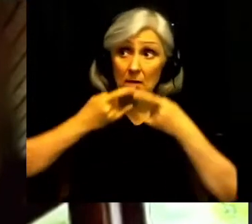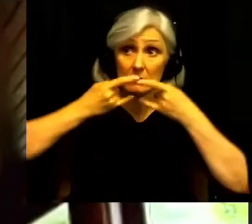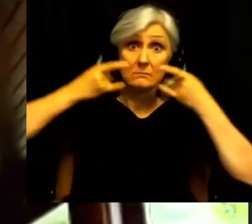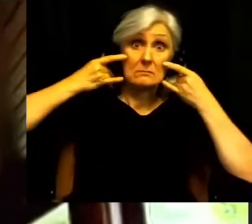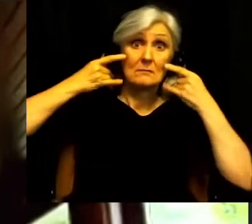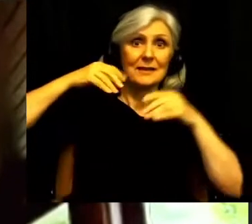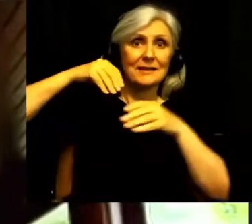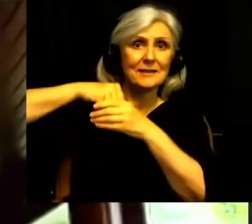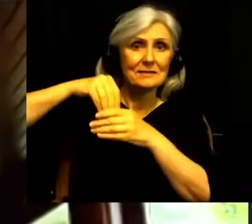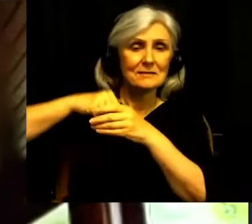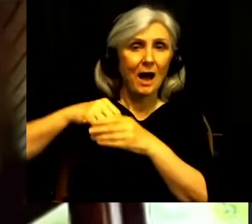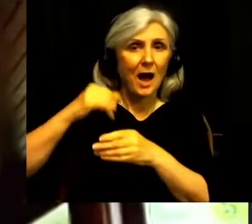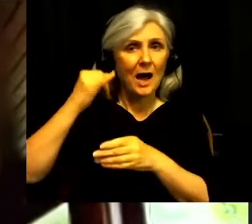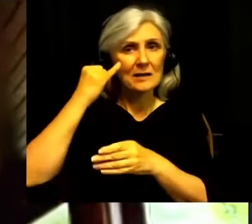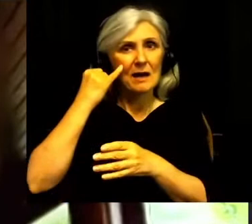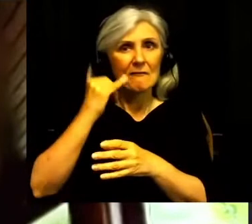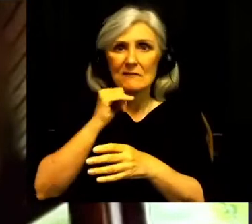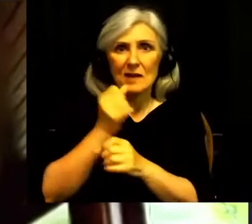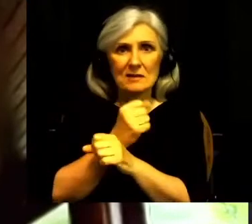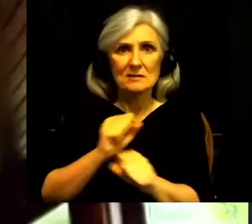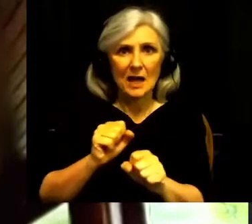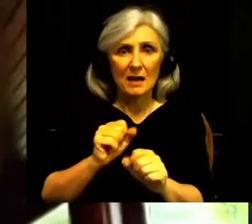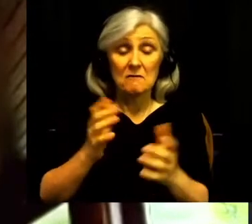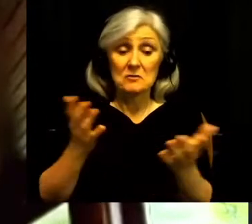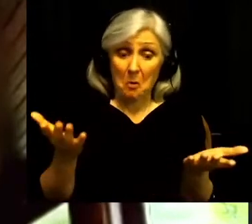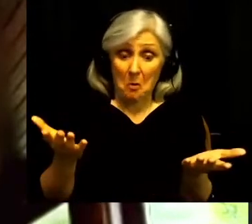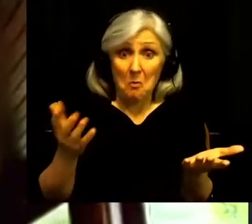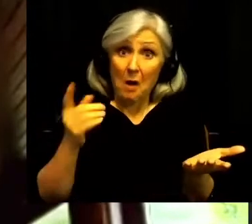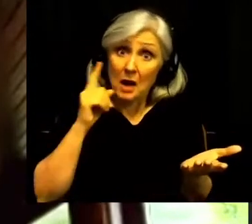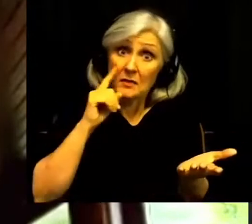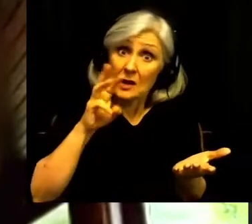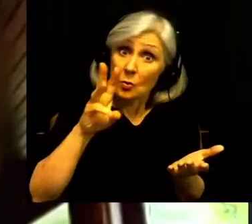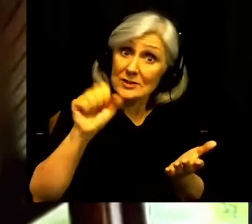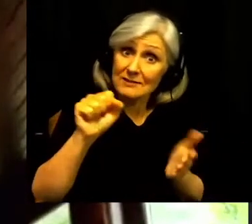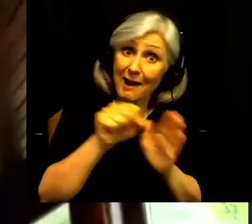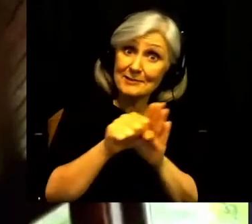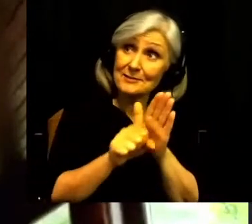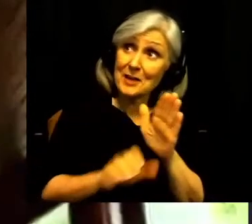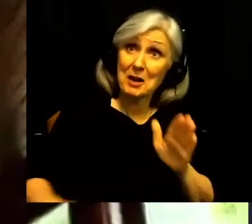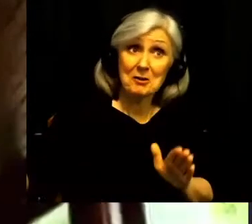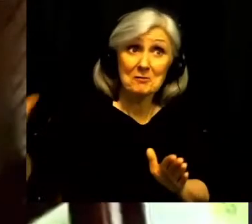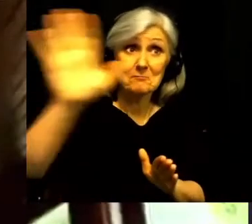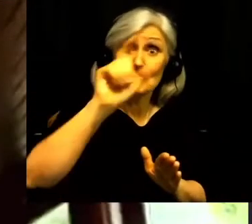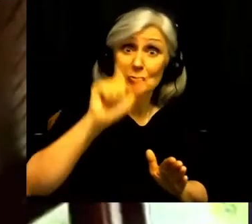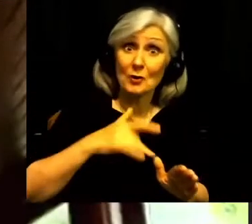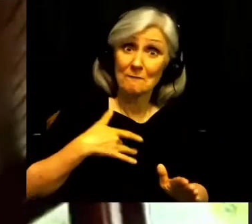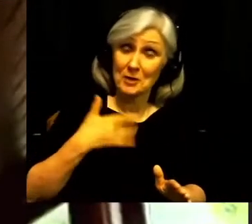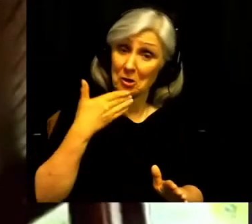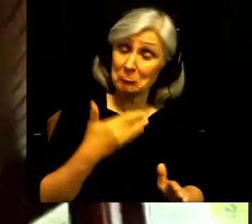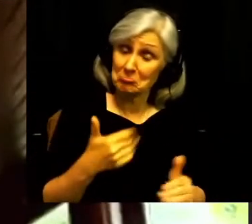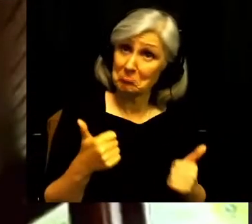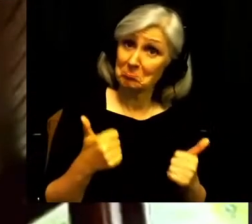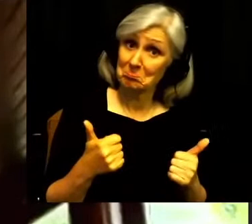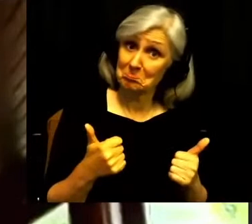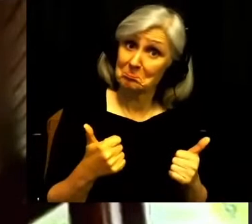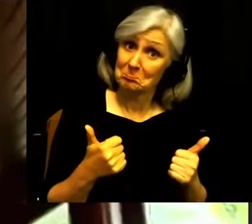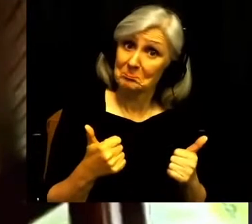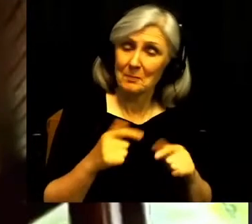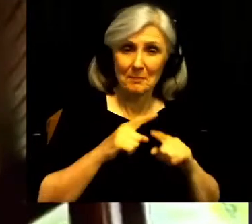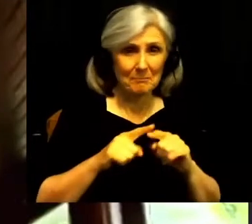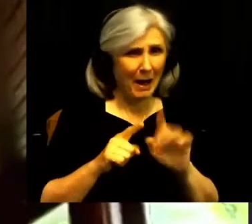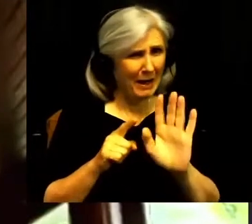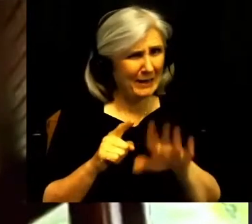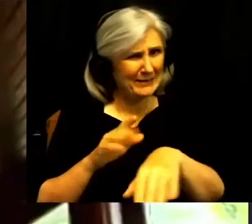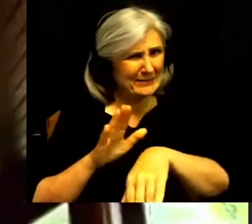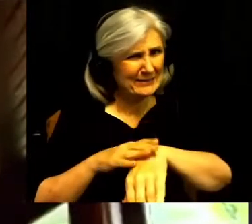fair and it's appropriate for us to feel good and optimistic that we are in a better place. But as I just said a few minutes ago,